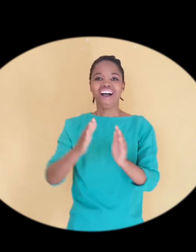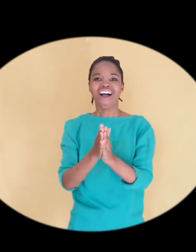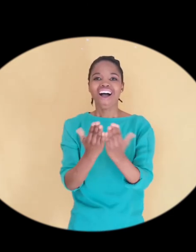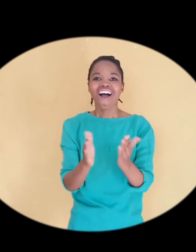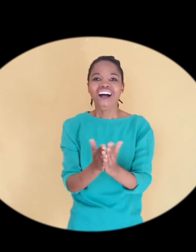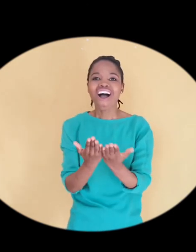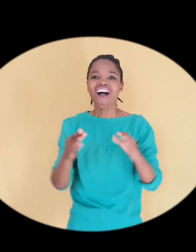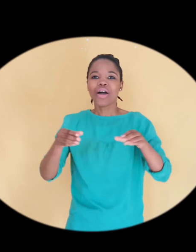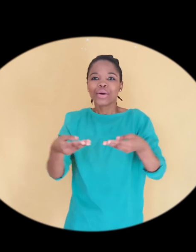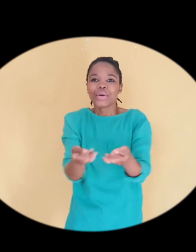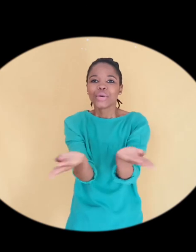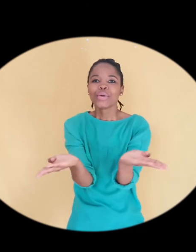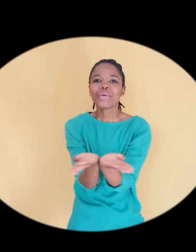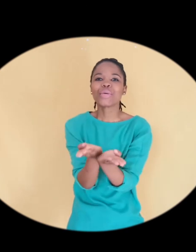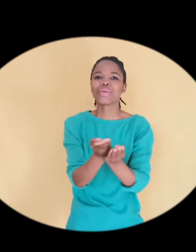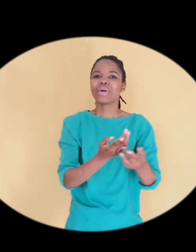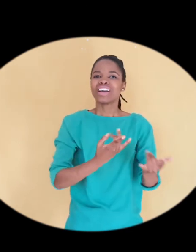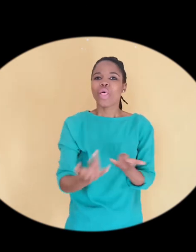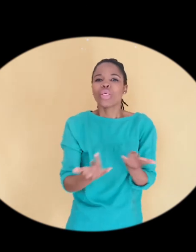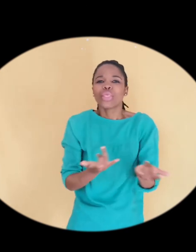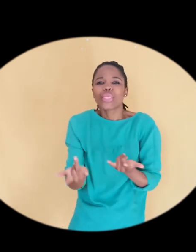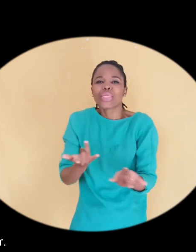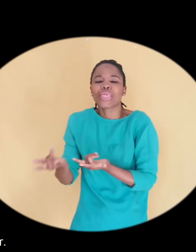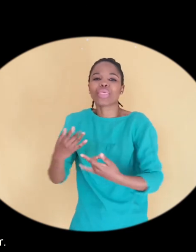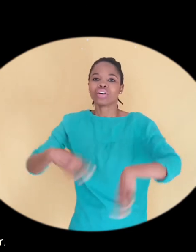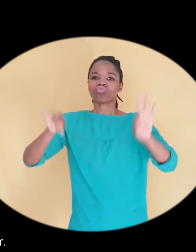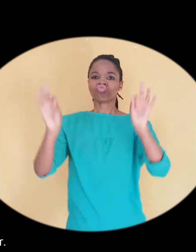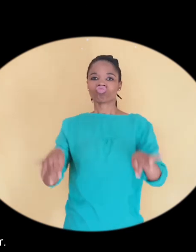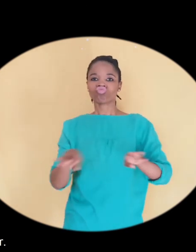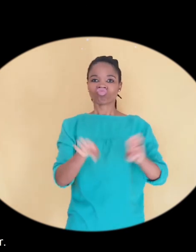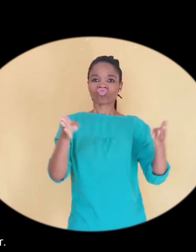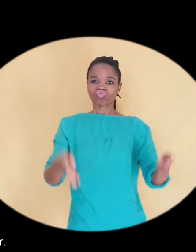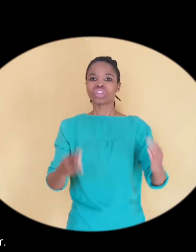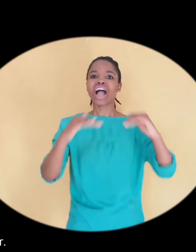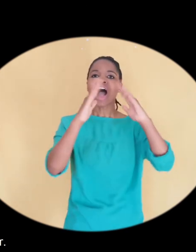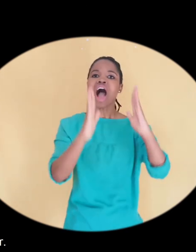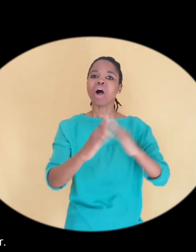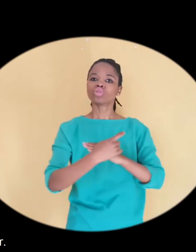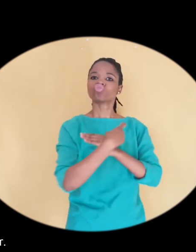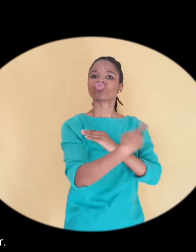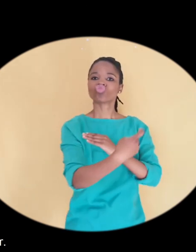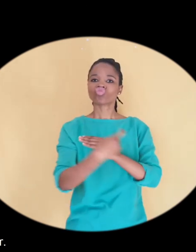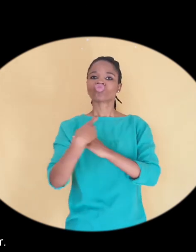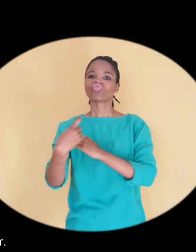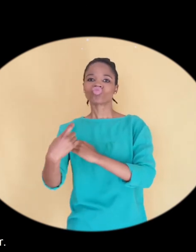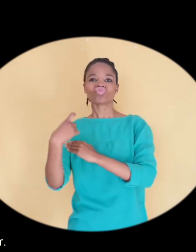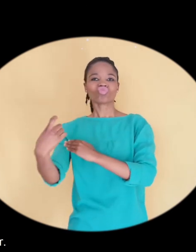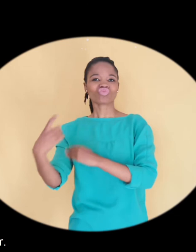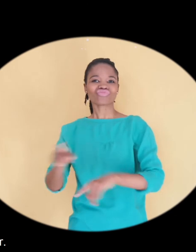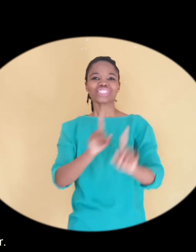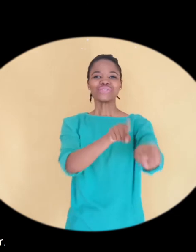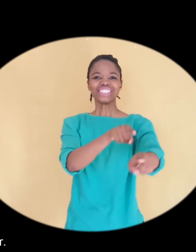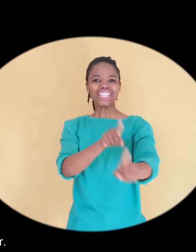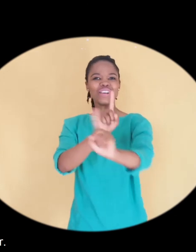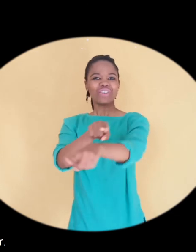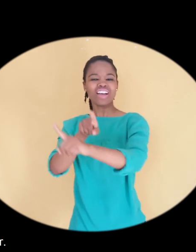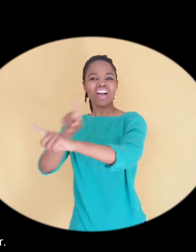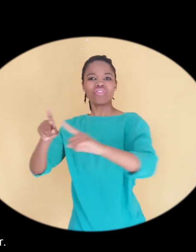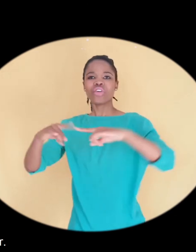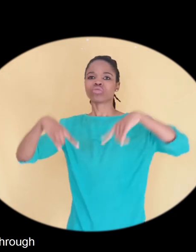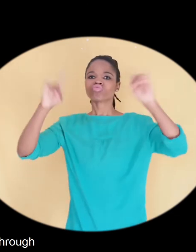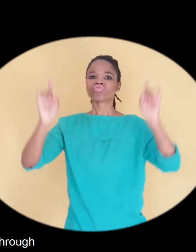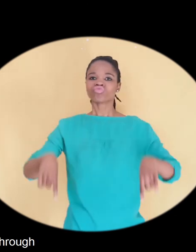sell, there's door to door. You're there at strategic pop-up